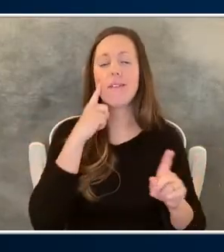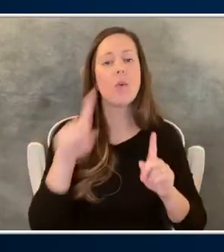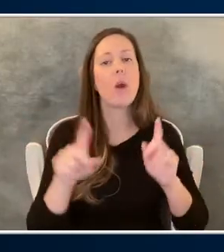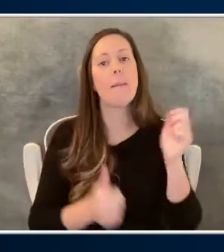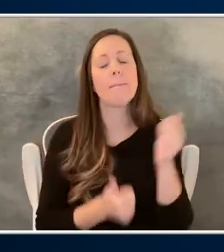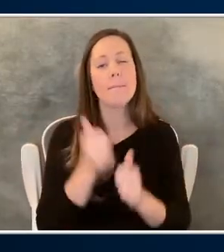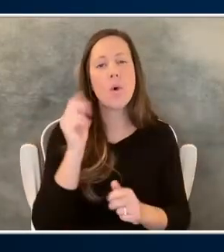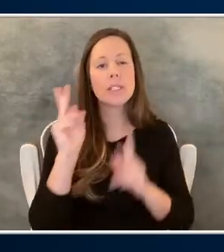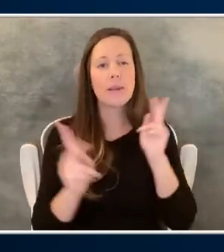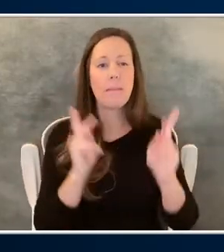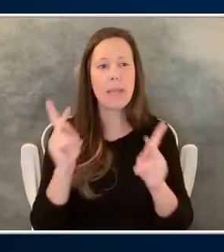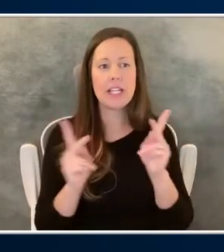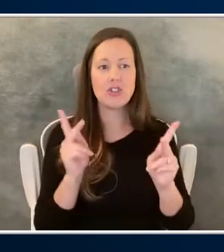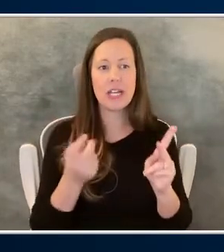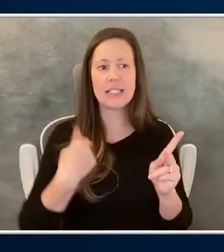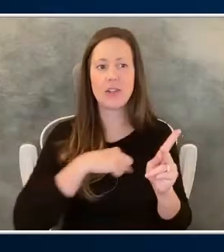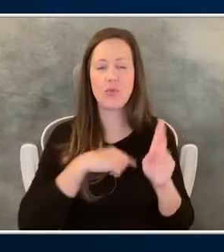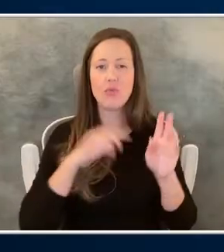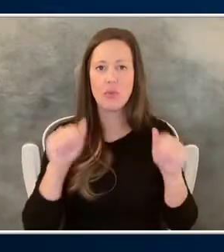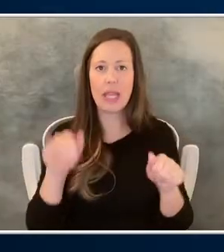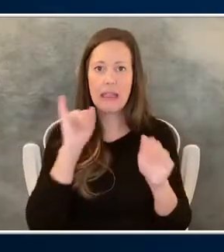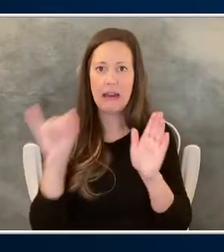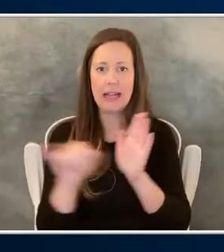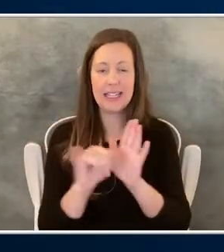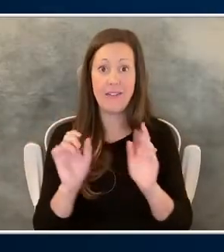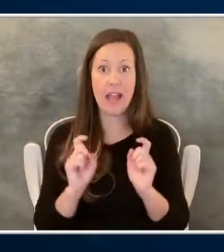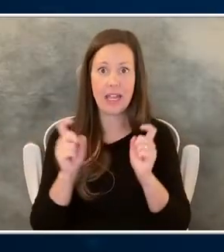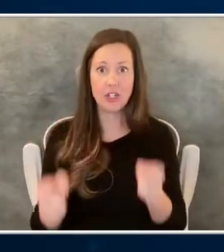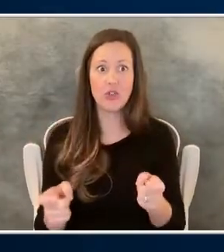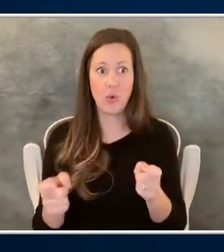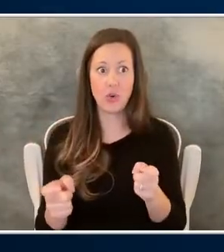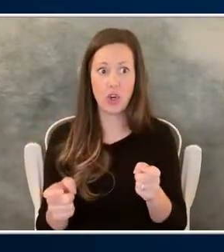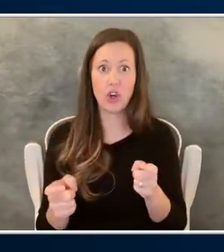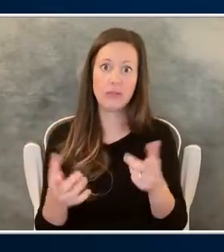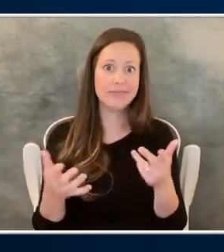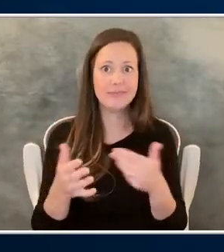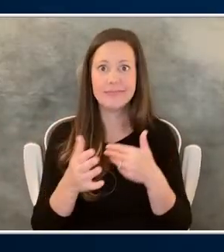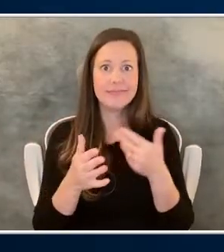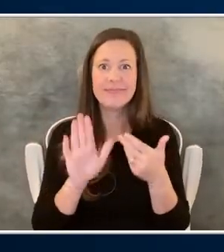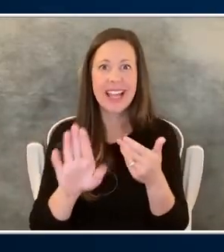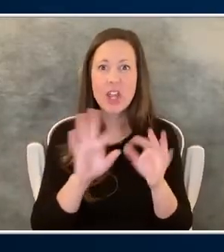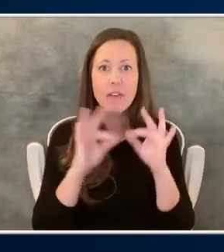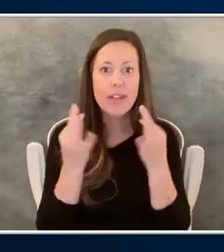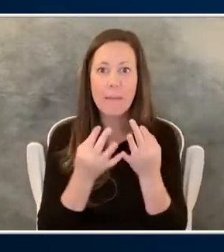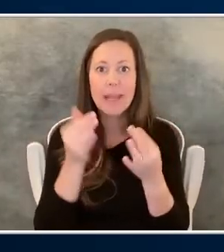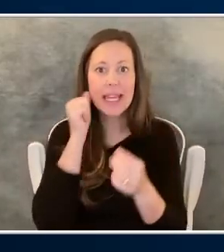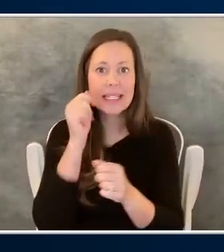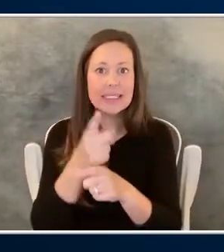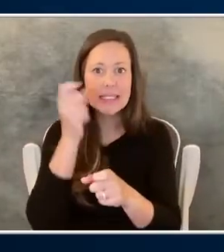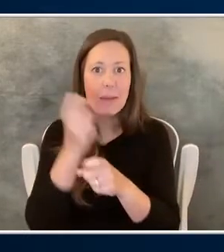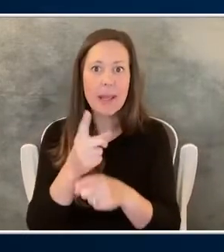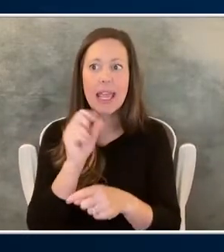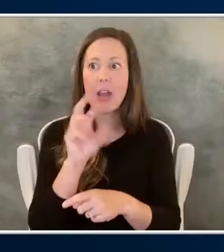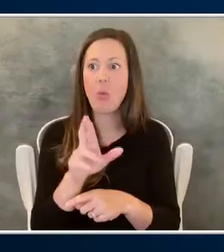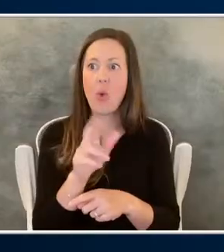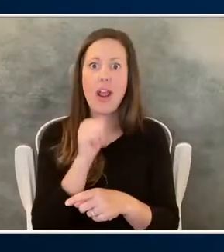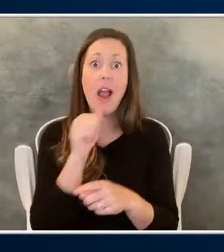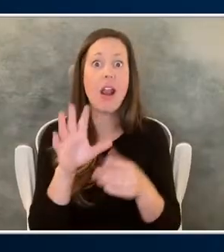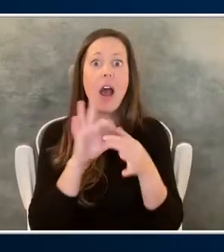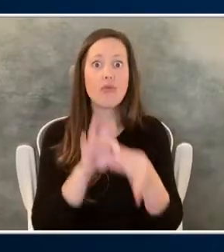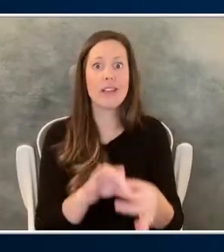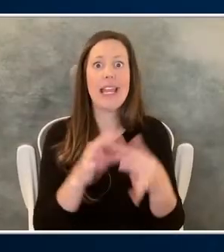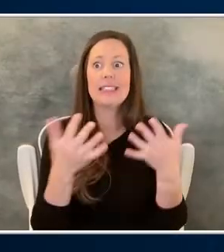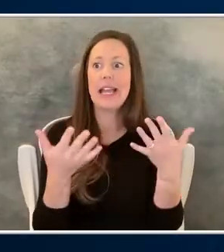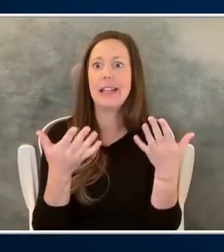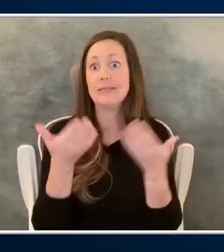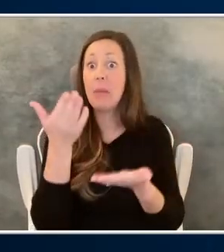we are able to identify a donor, either a sibling or an unrelated donor or other family